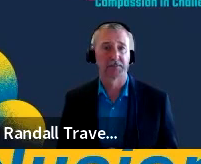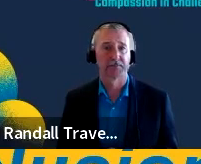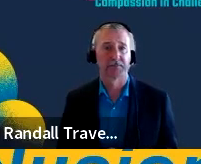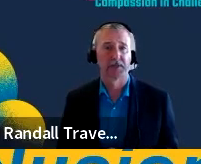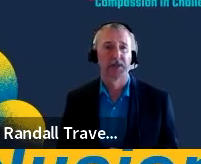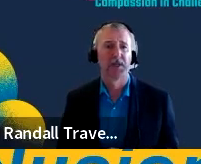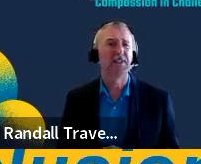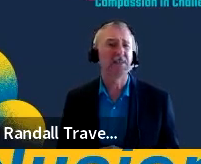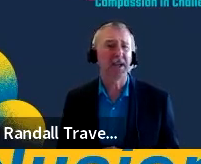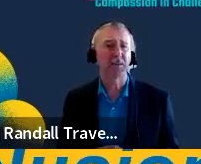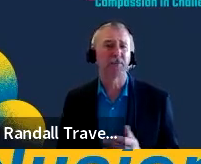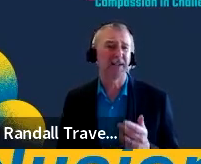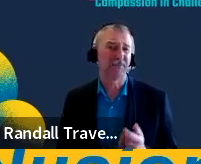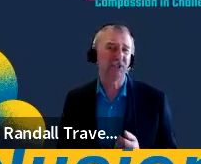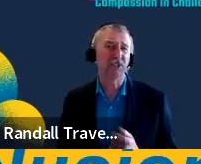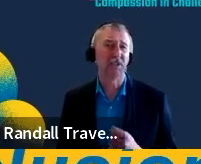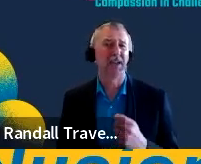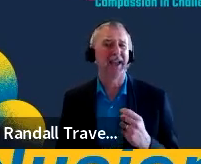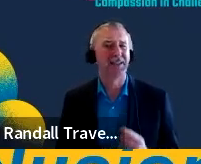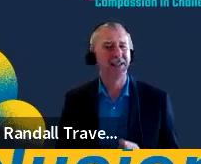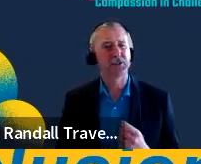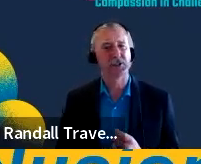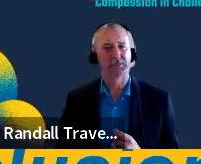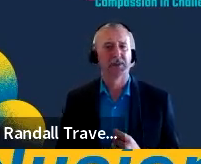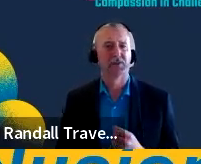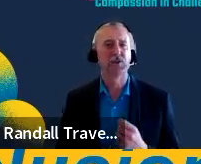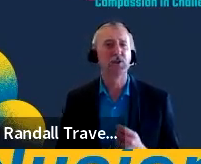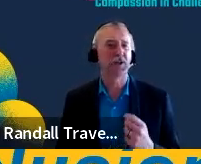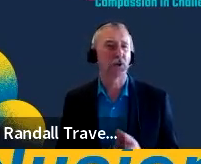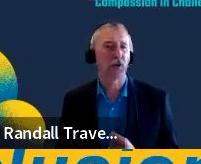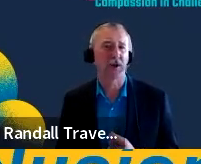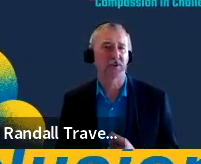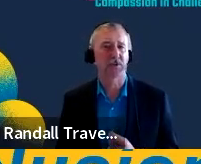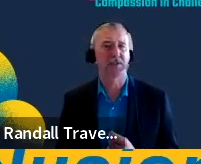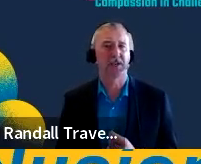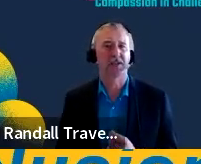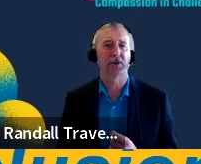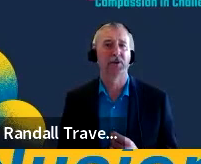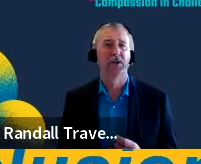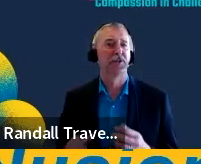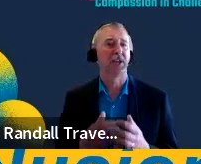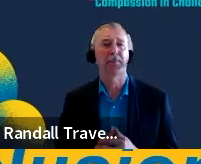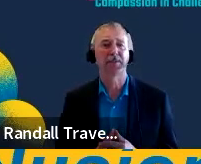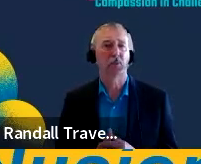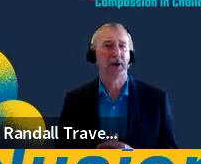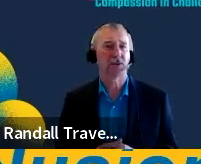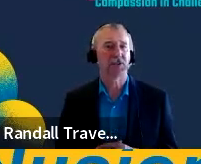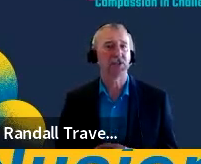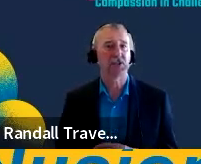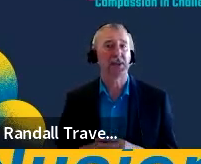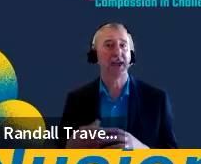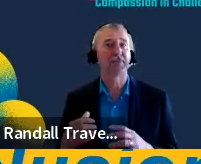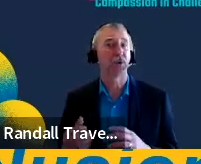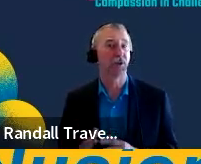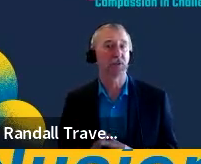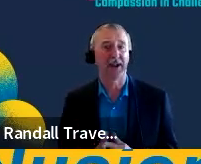learning. VC Pettit provides vision and leadership to and across UC San Diego through campus-wide